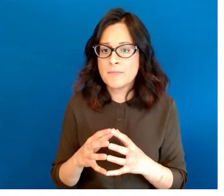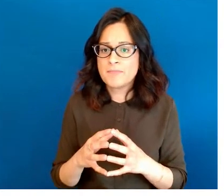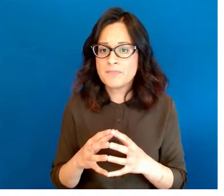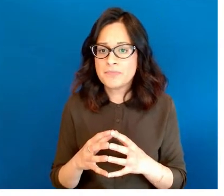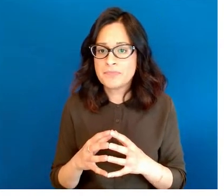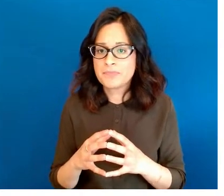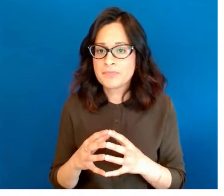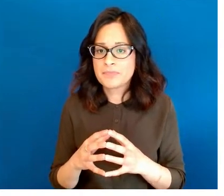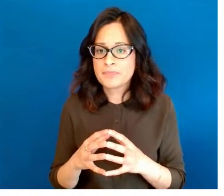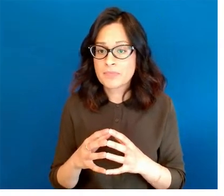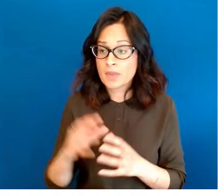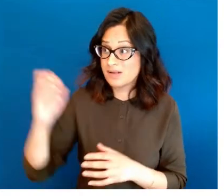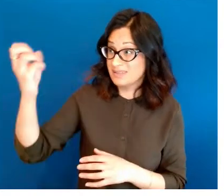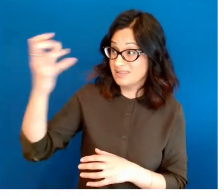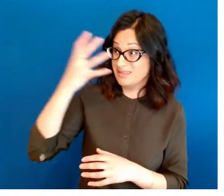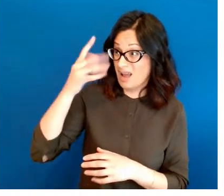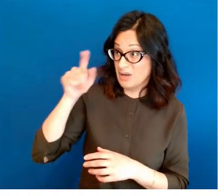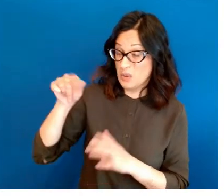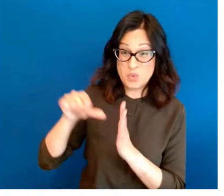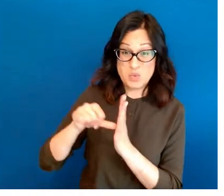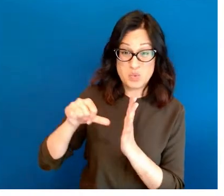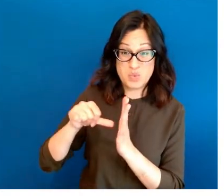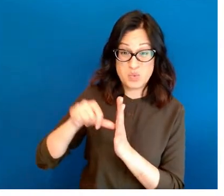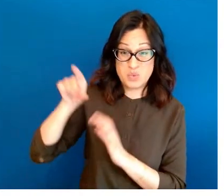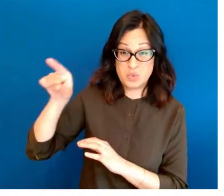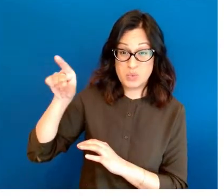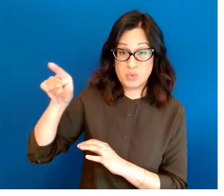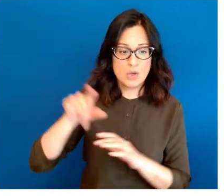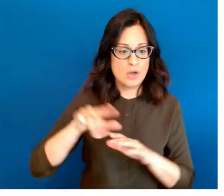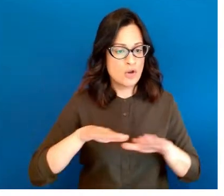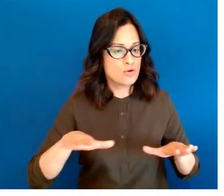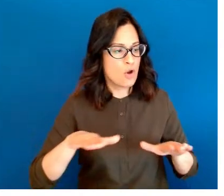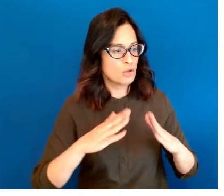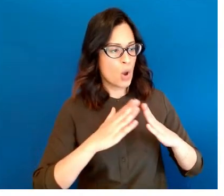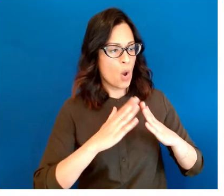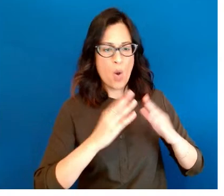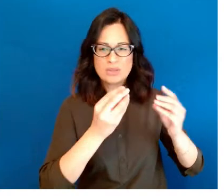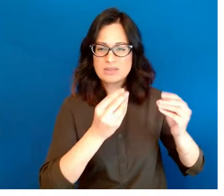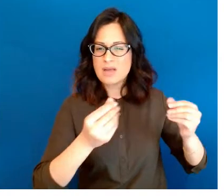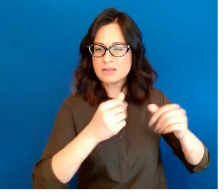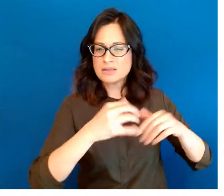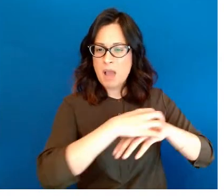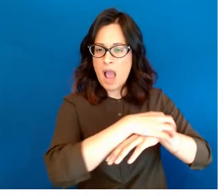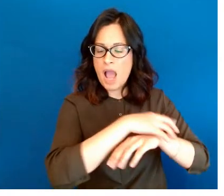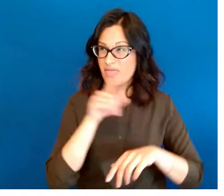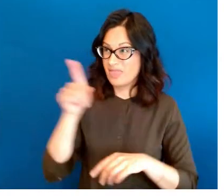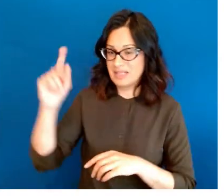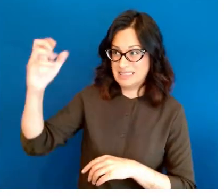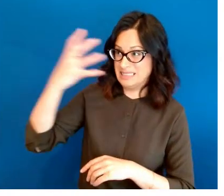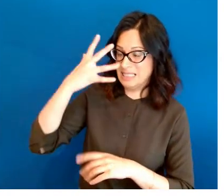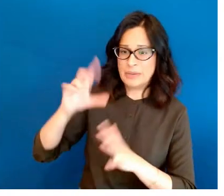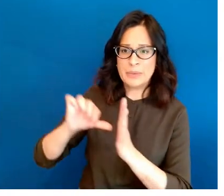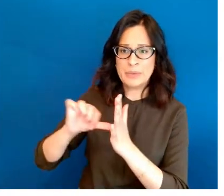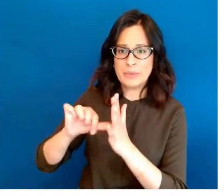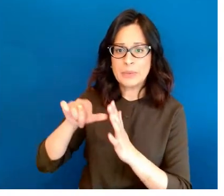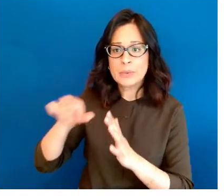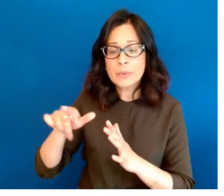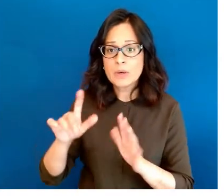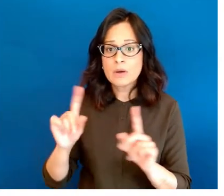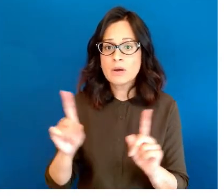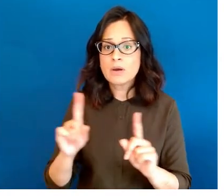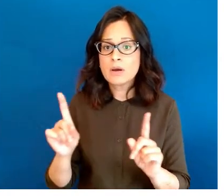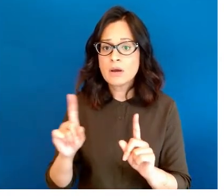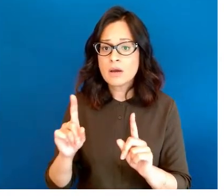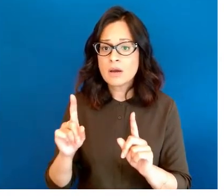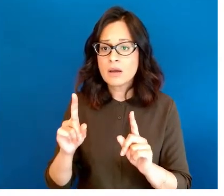sunlight that is causing the issue, rather than the likes of house dust mite what you find is that you get sparing behind